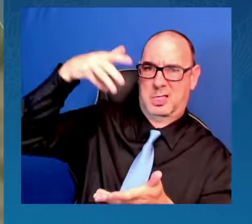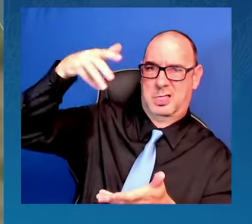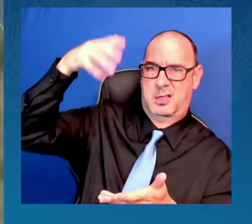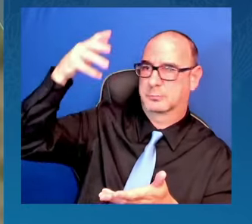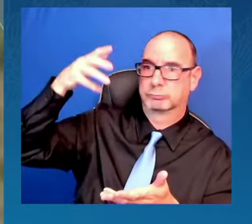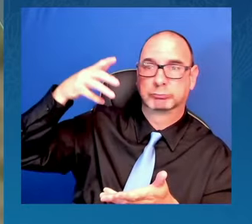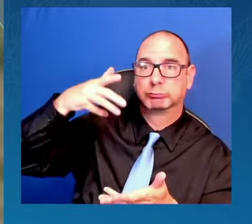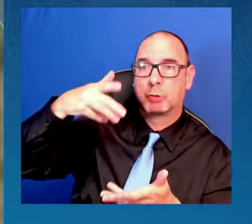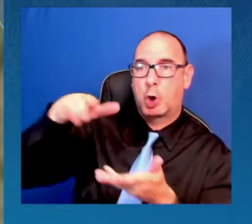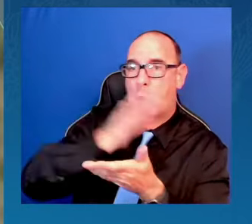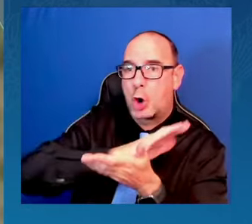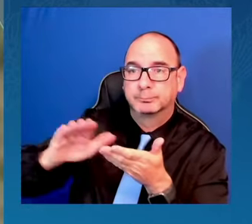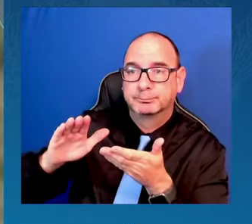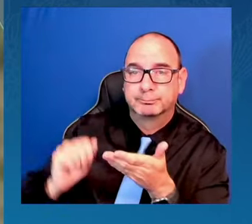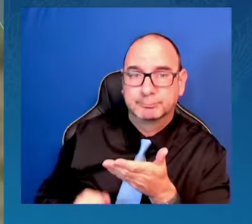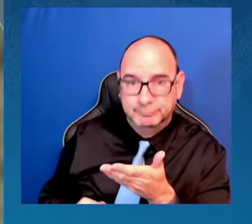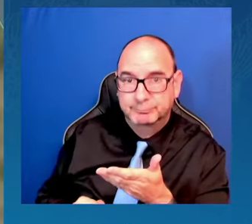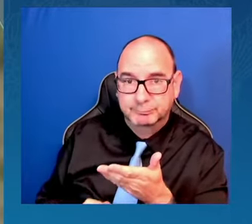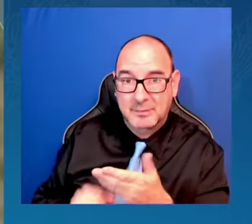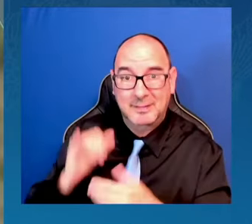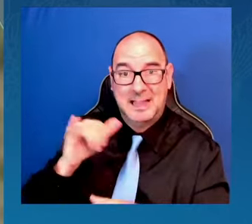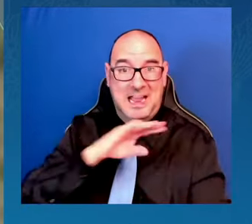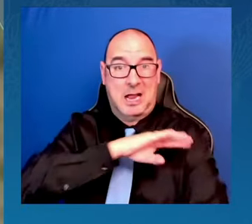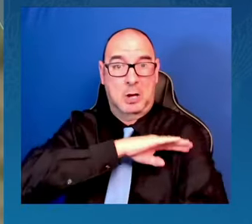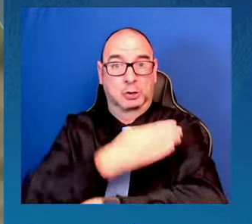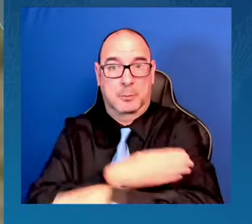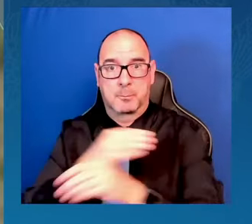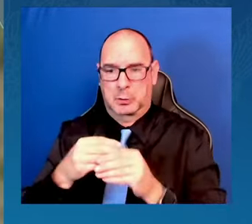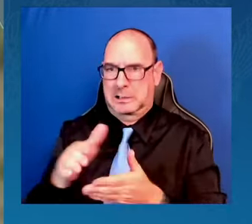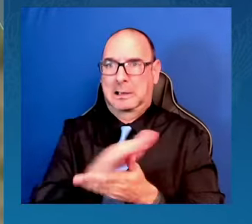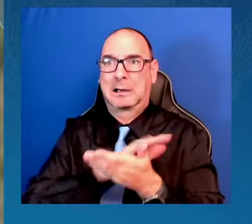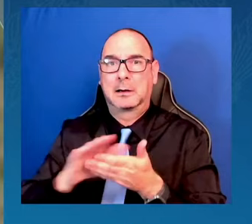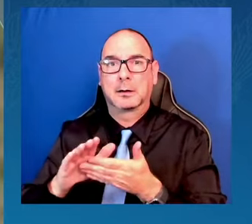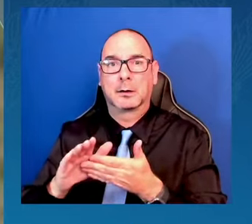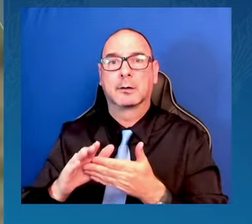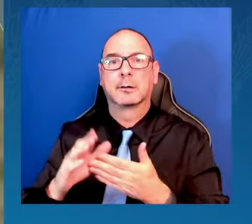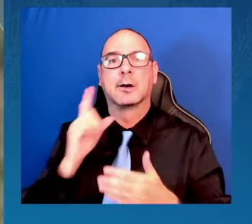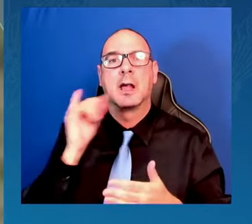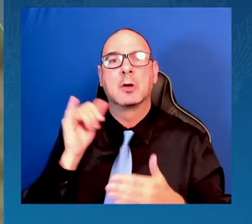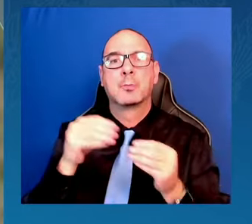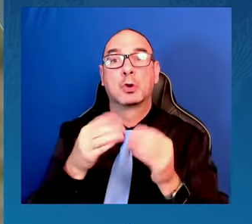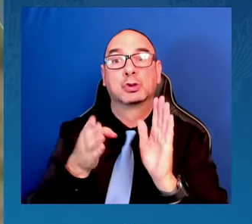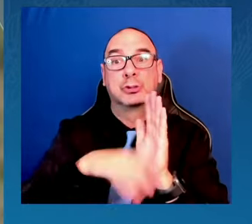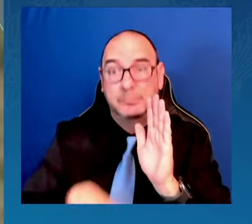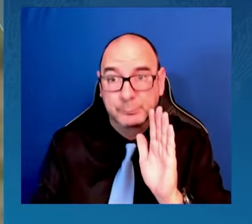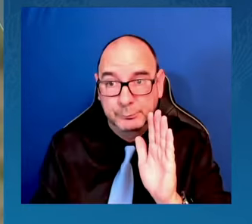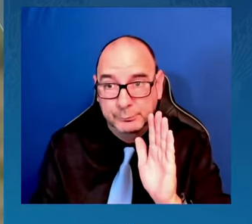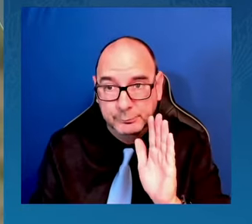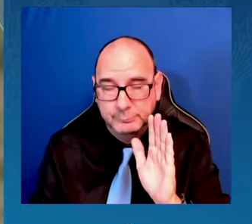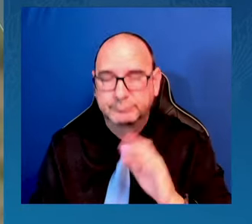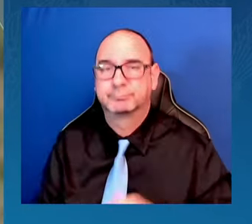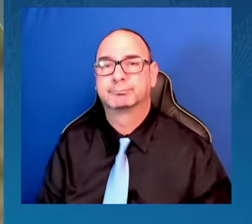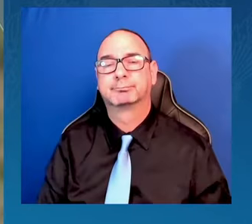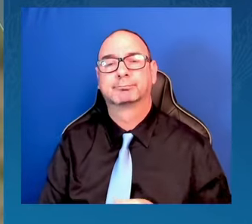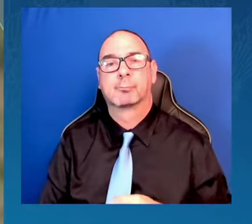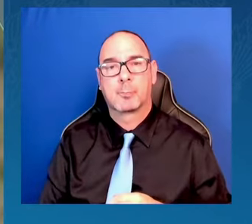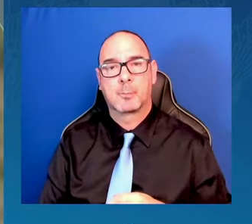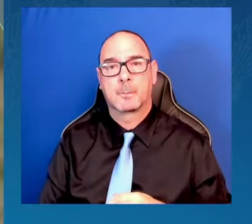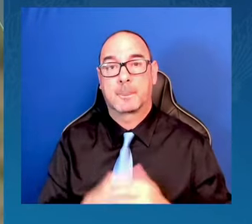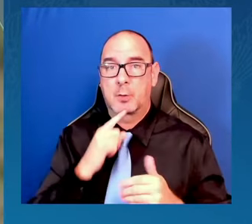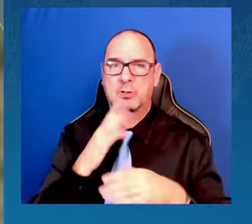not just be cleaner, it will also be cheaper. On average, you see, clean electricity is